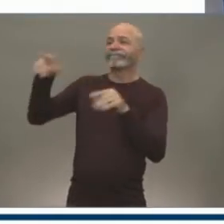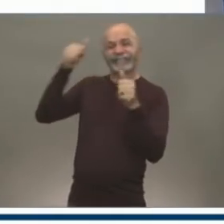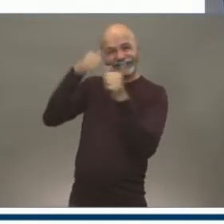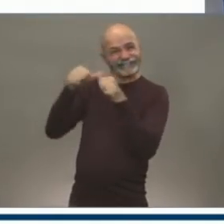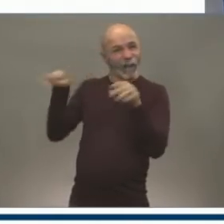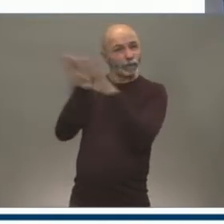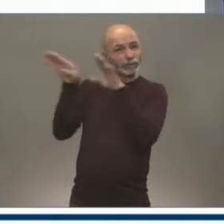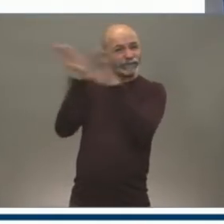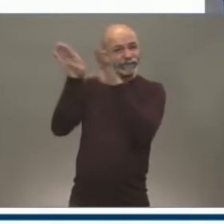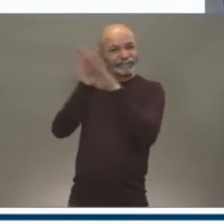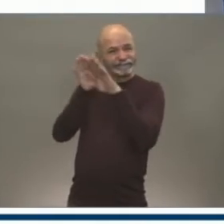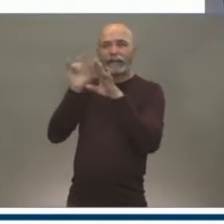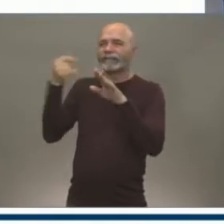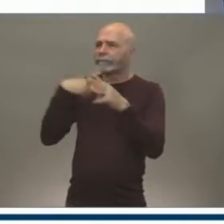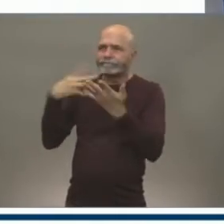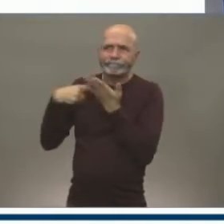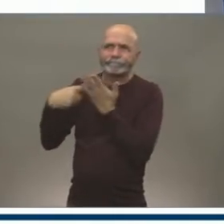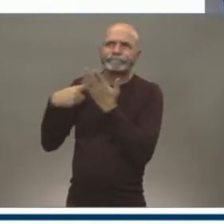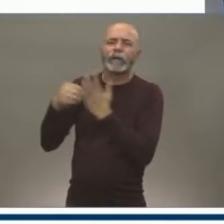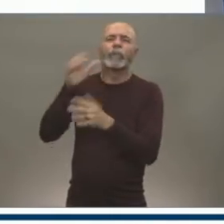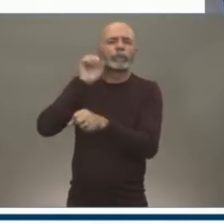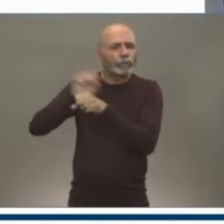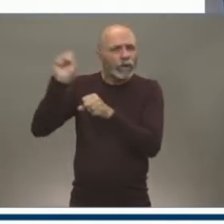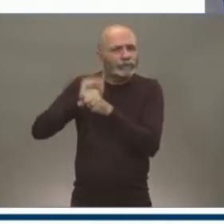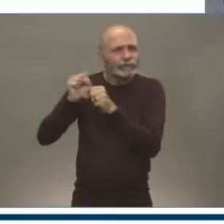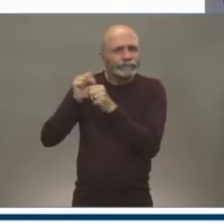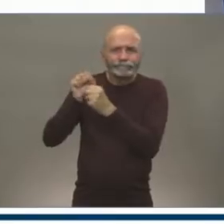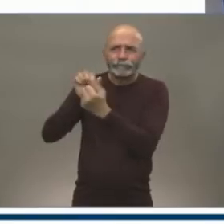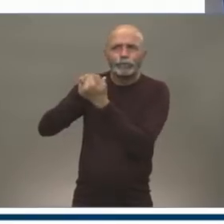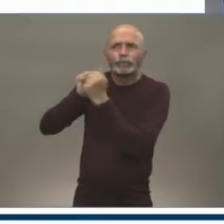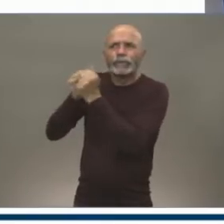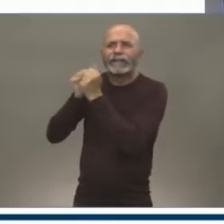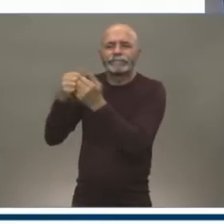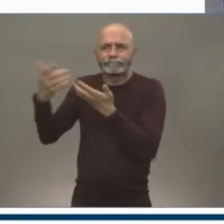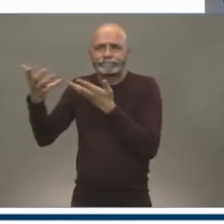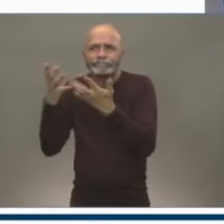with other aspects of our economy because you are right. We are asking people